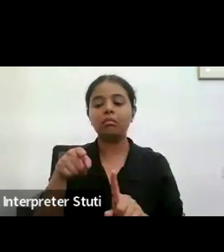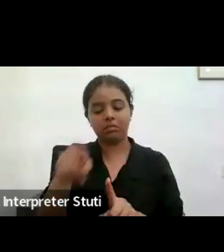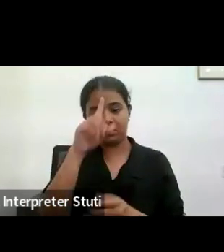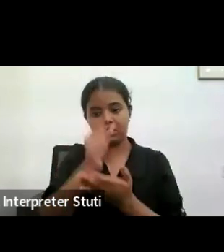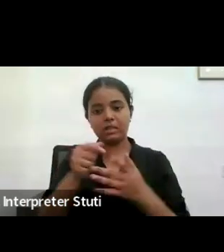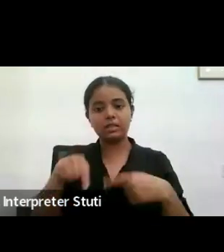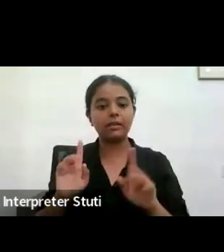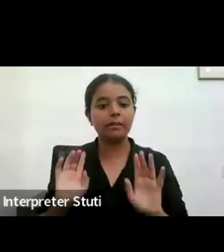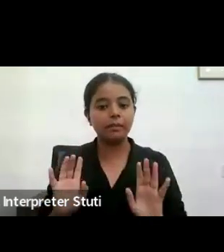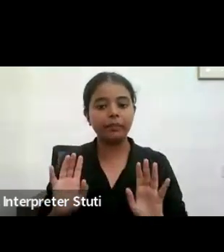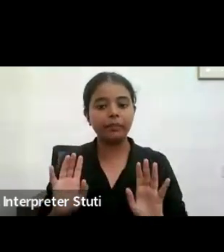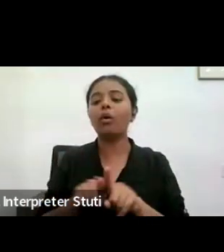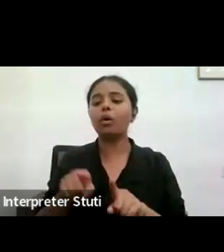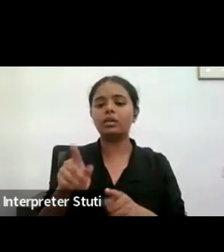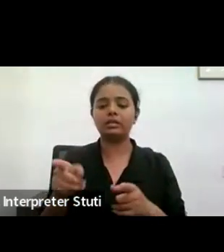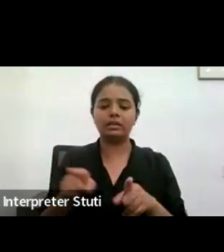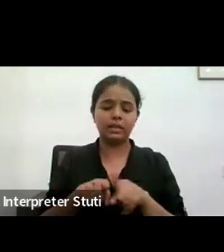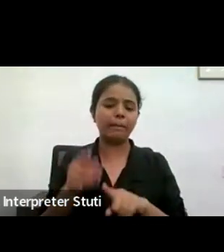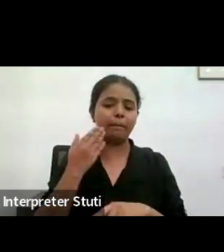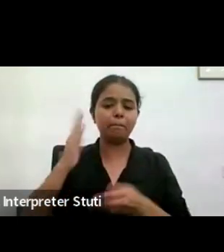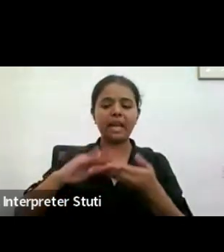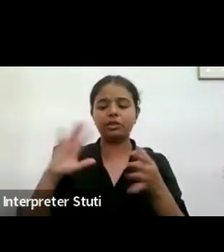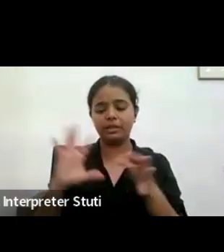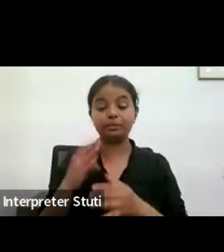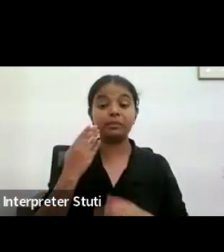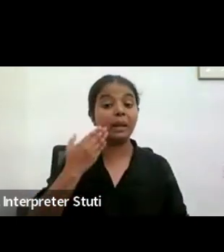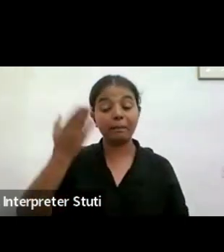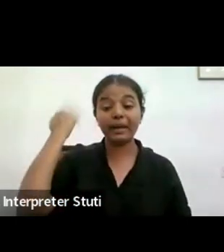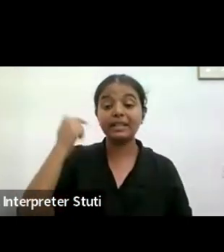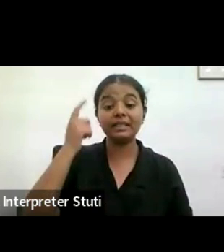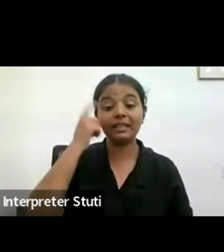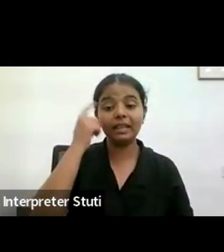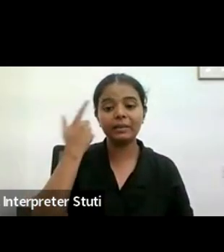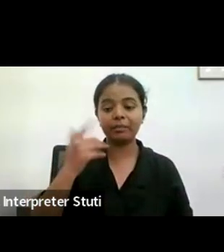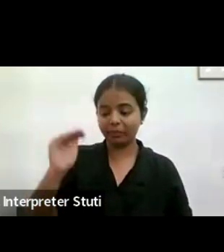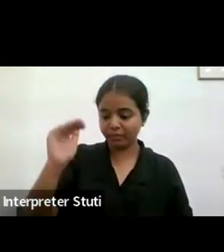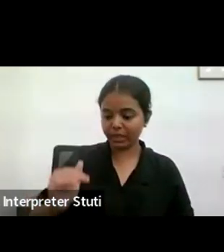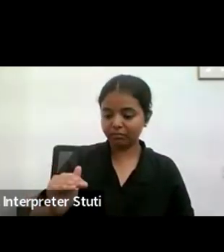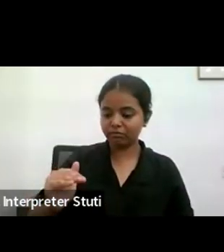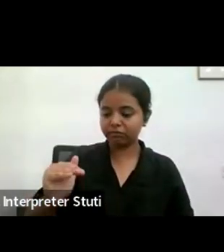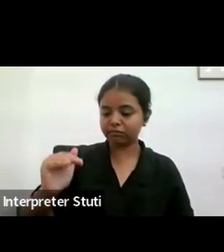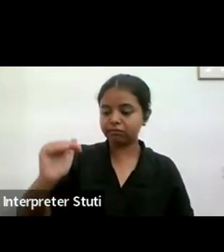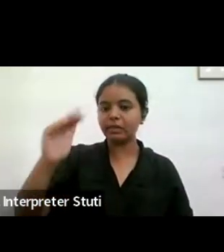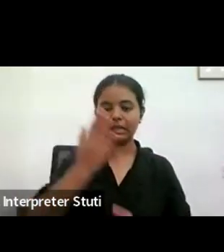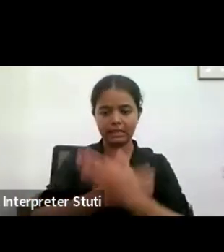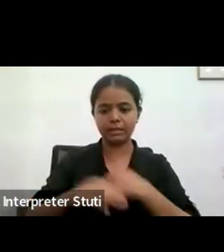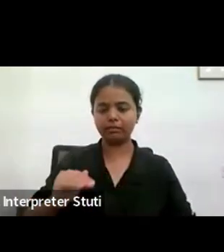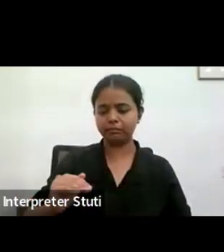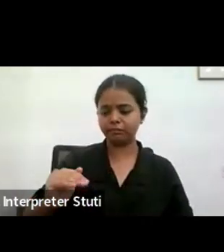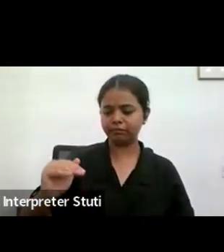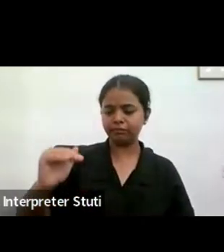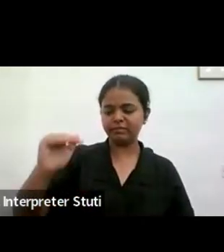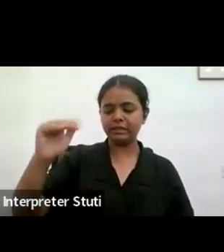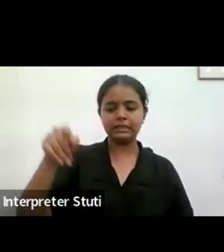retain fertility. Very often earlier, it has been thought that children, as they grow older, people with disabilities should not